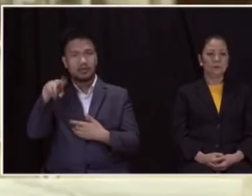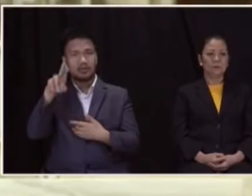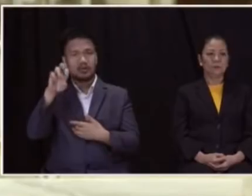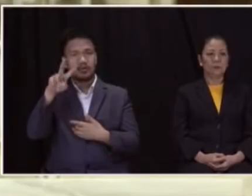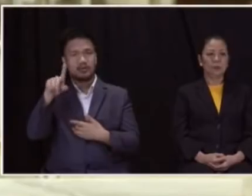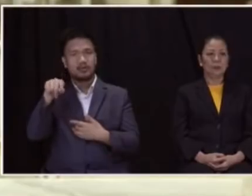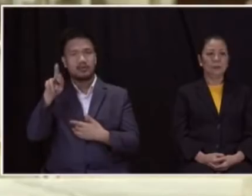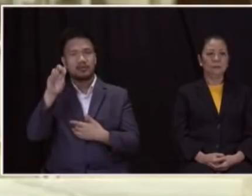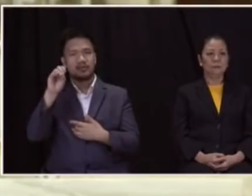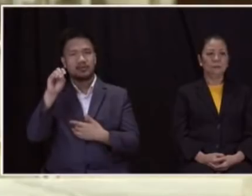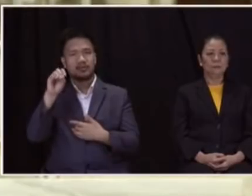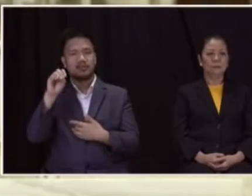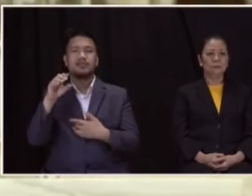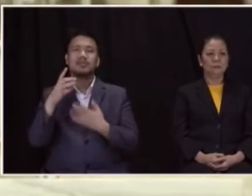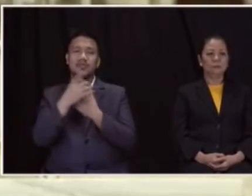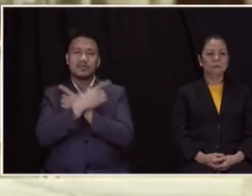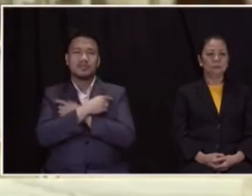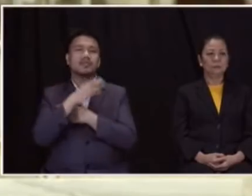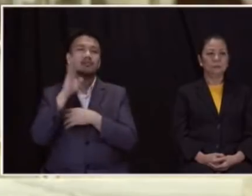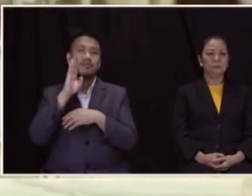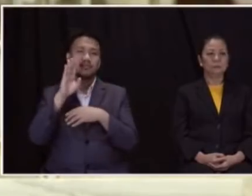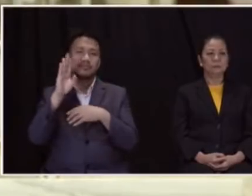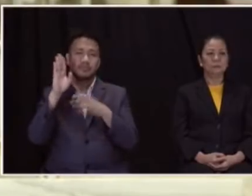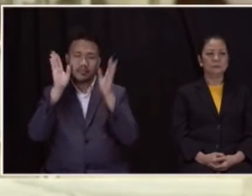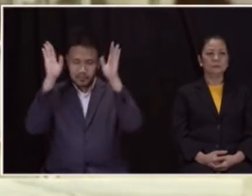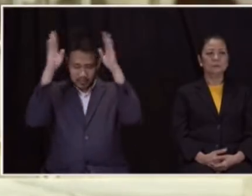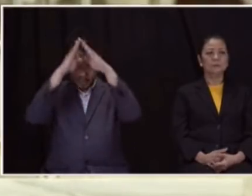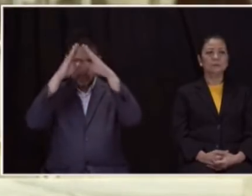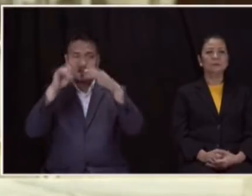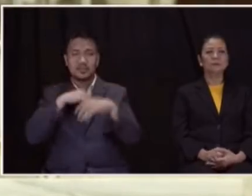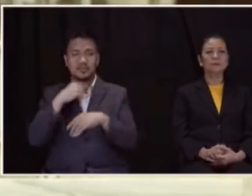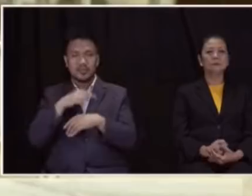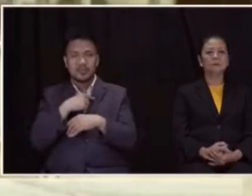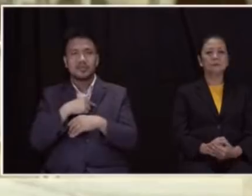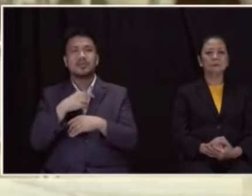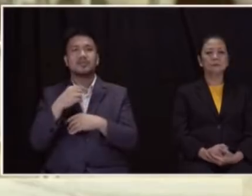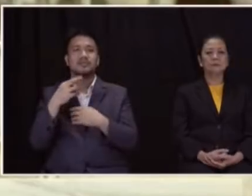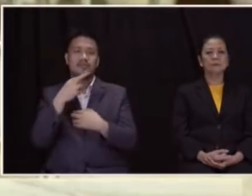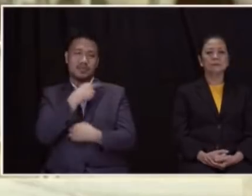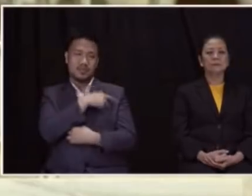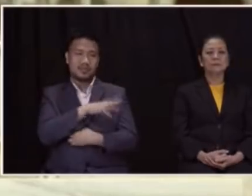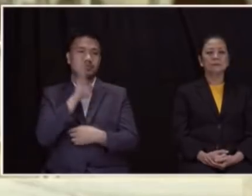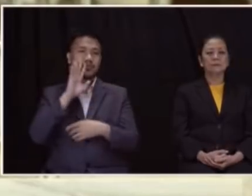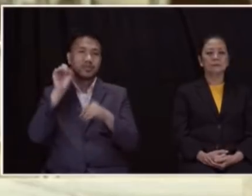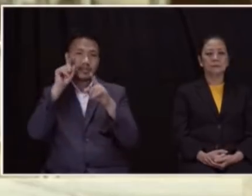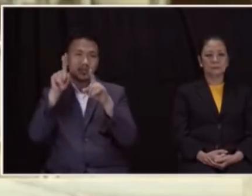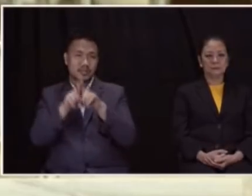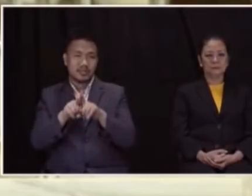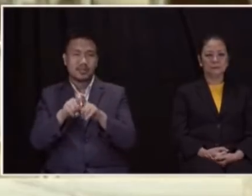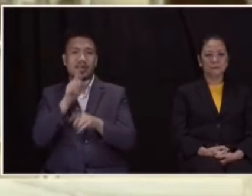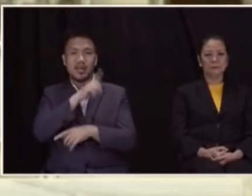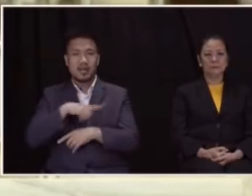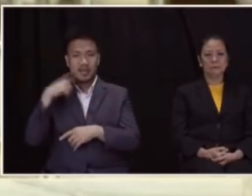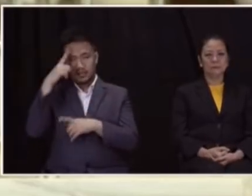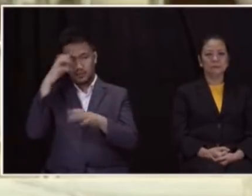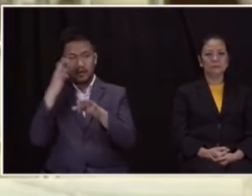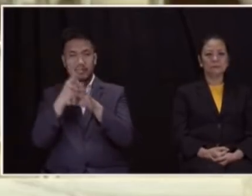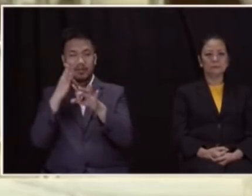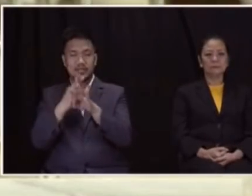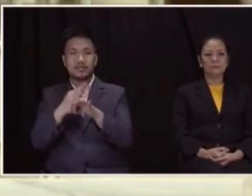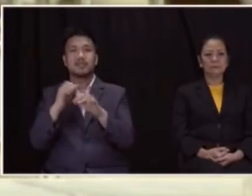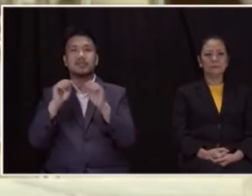priests, consecrated persons, religious sisters and brothers, lay faithful of the